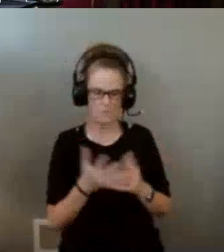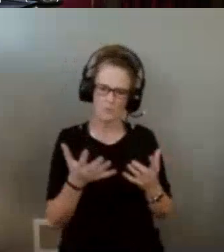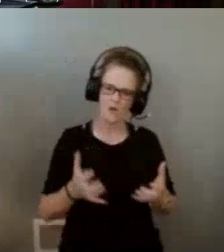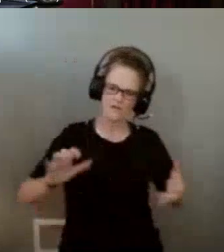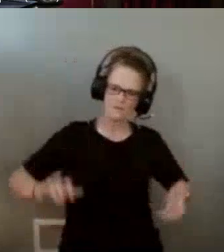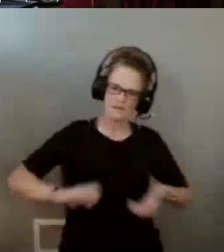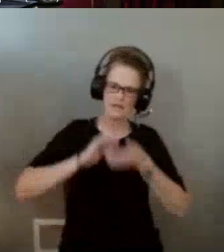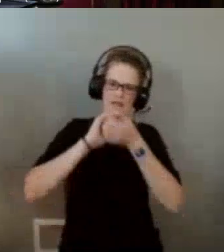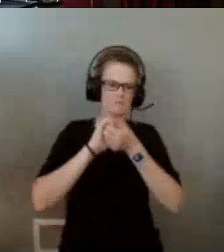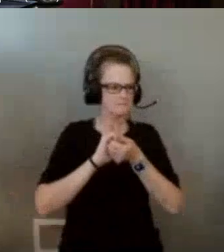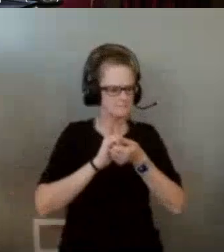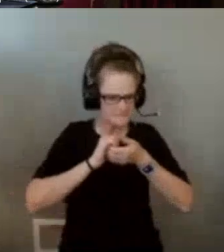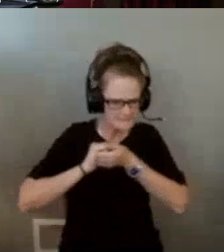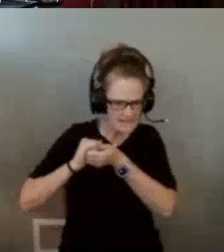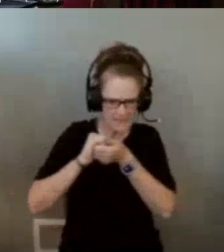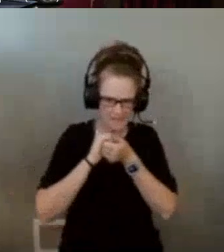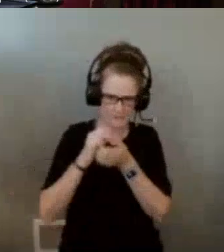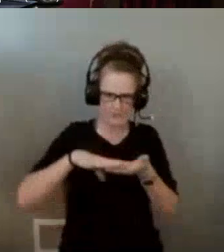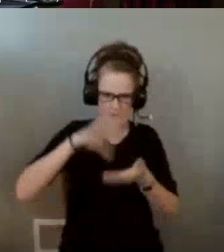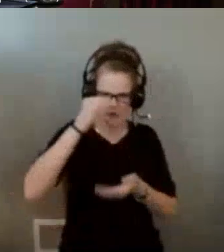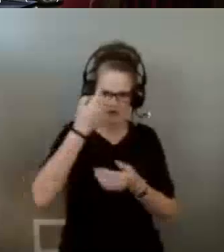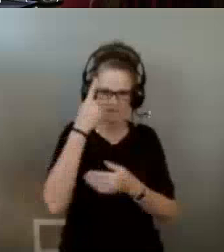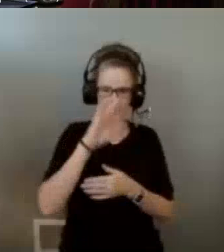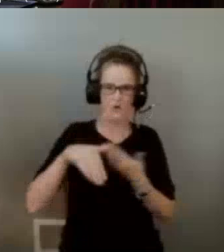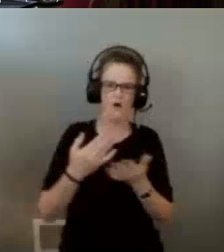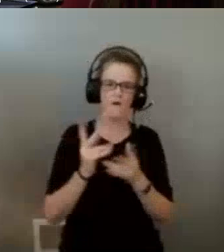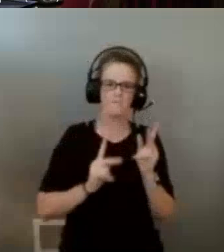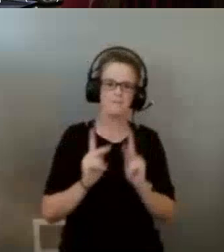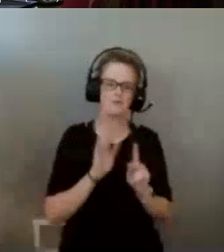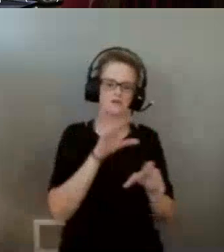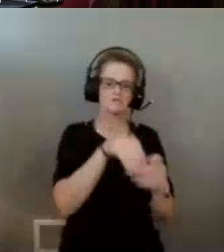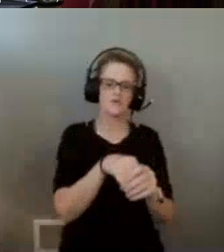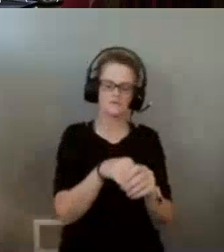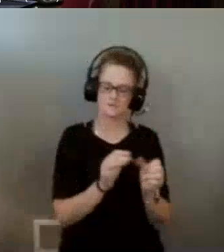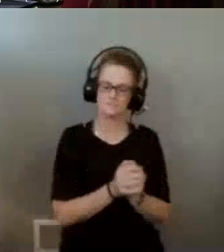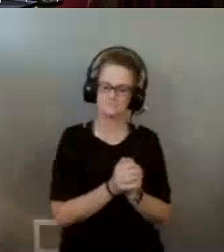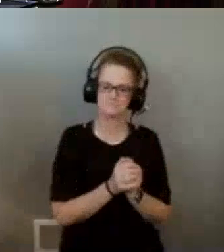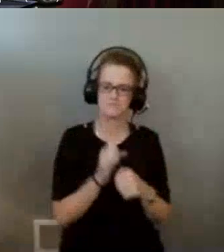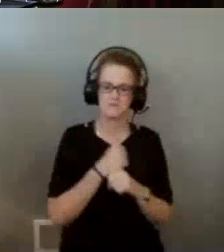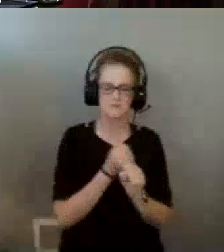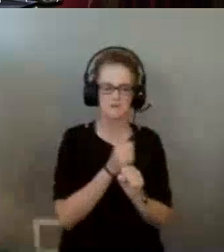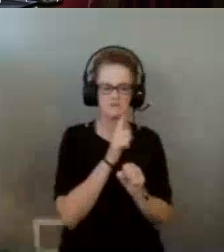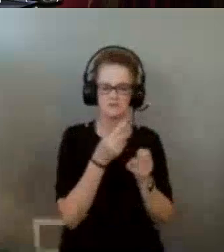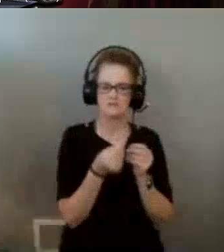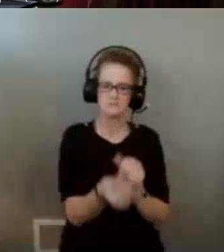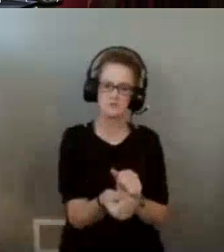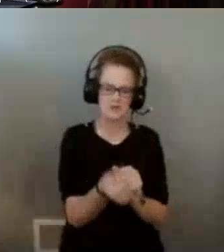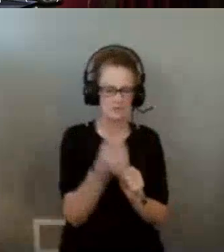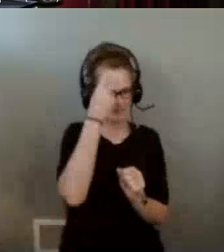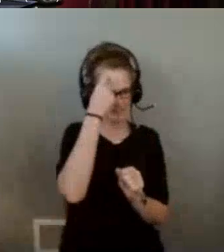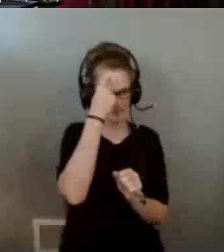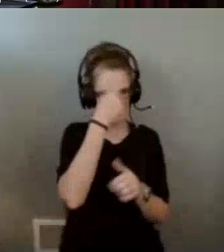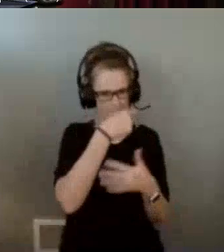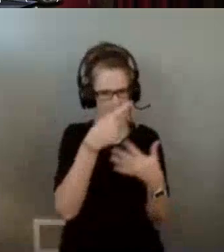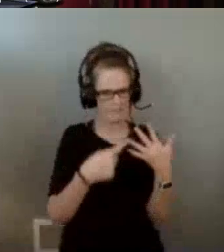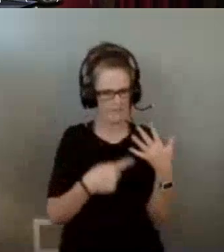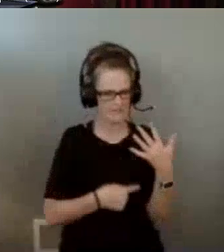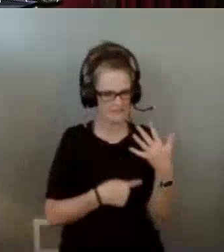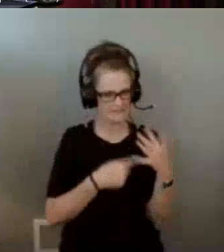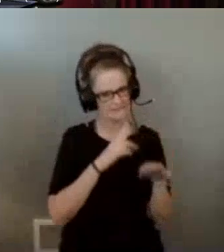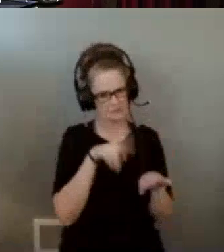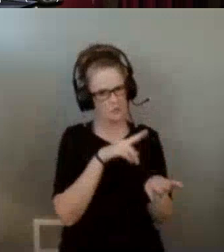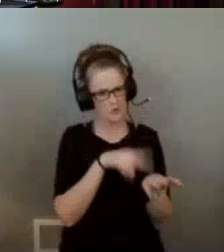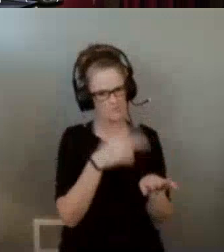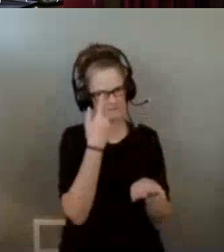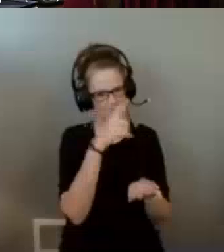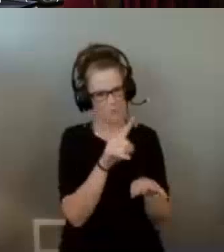learning experience for everyone involved. To ensure smooth operation, please be mindful of these norms.